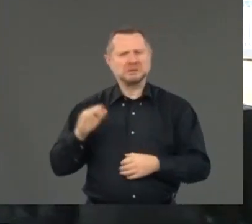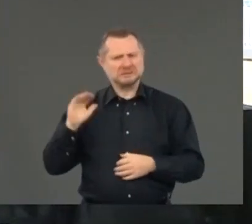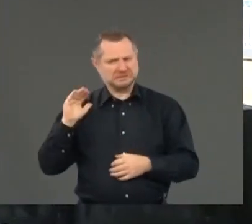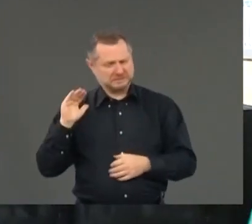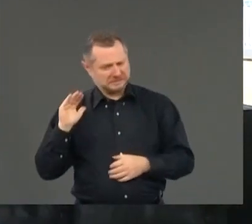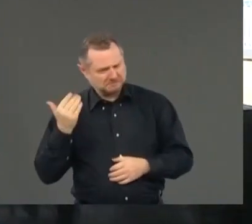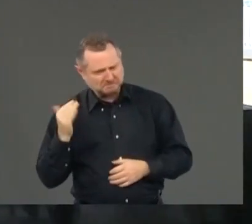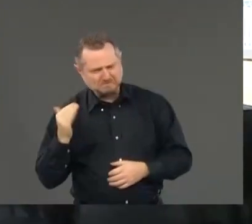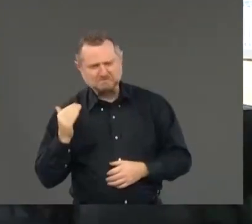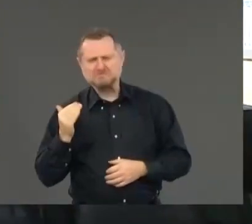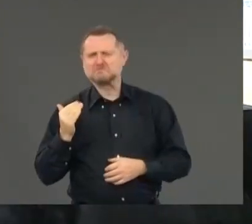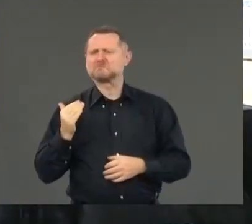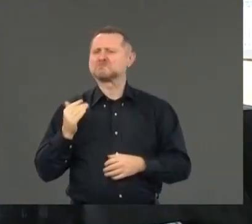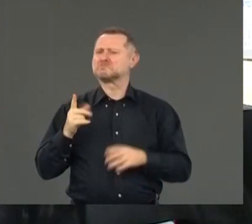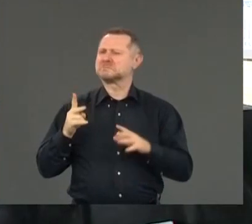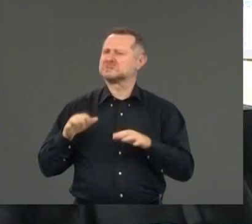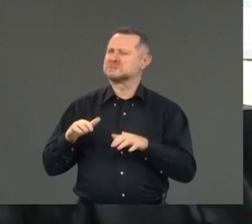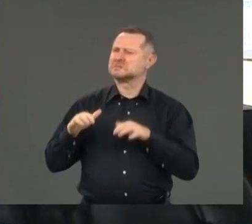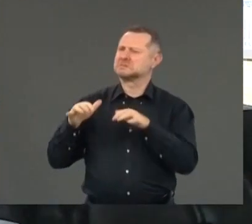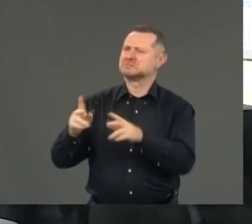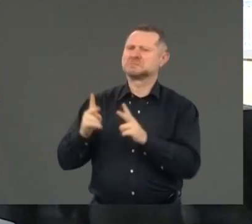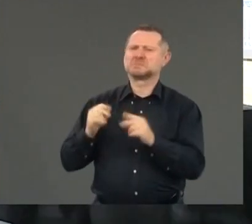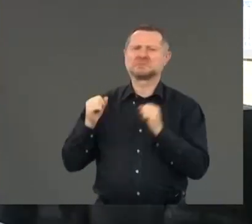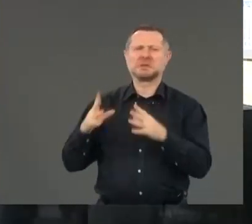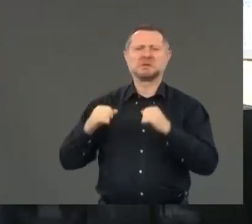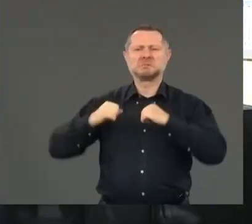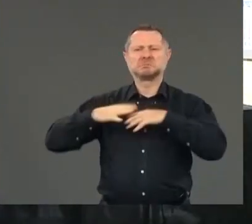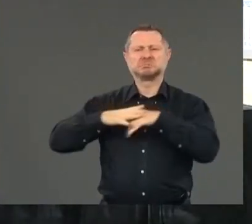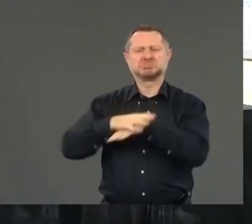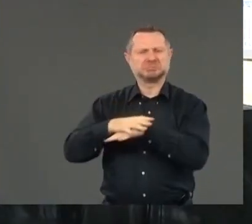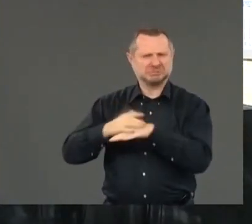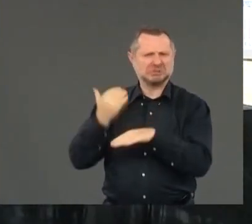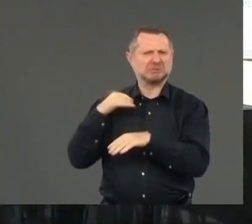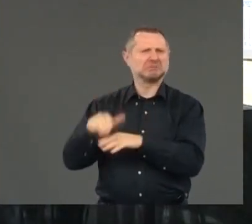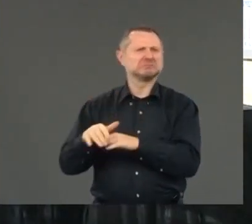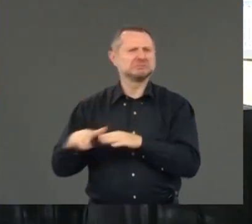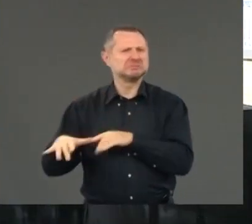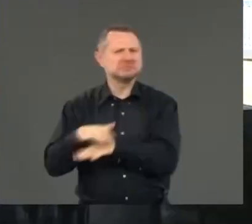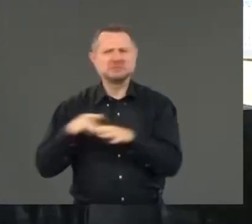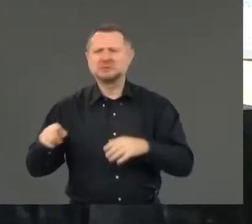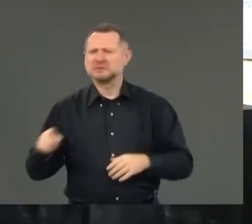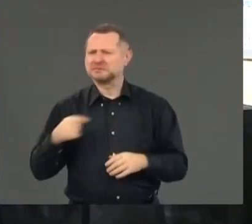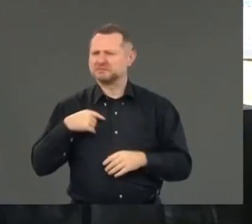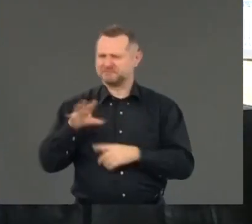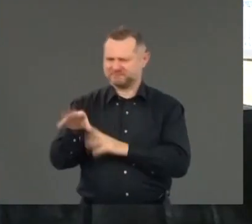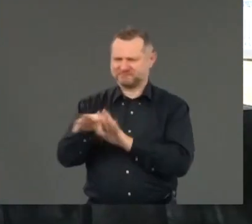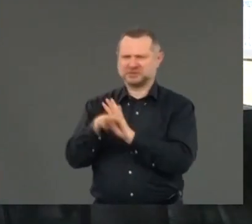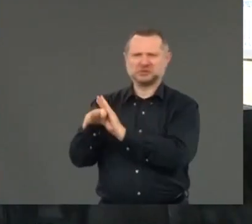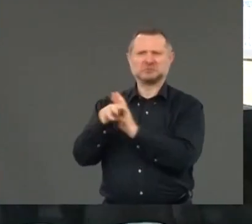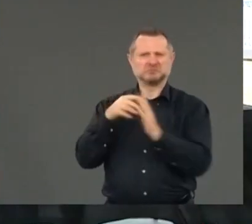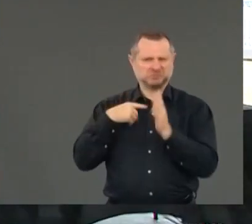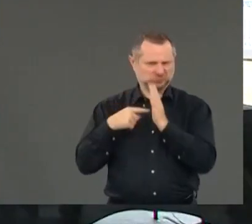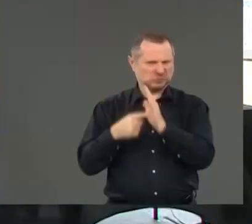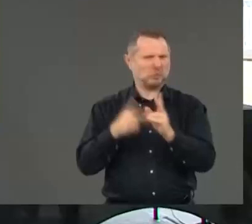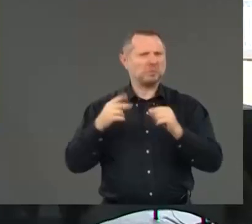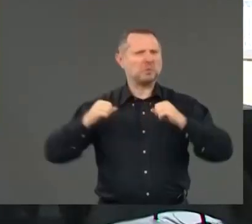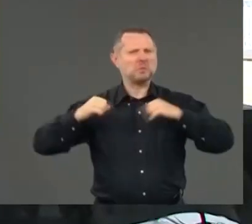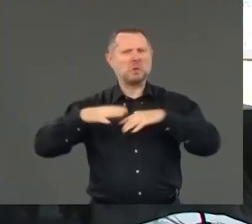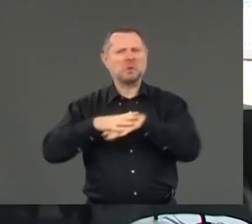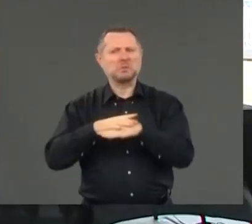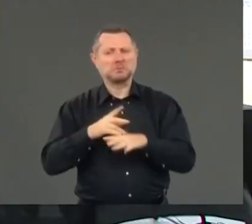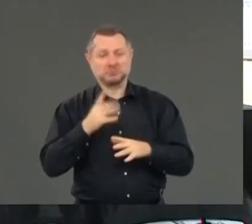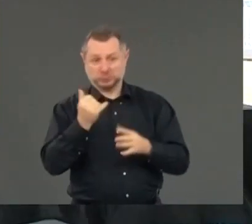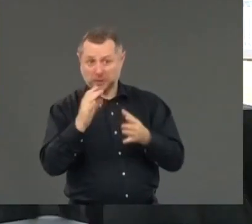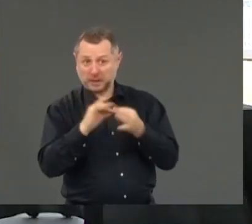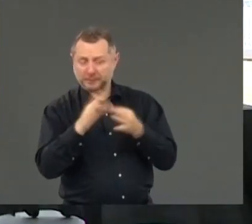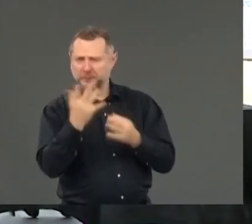was crowded with a lot of patrons on Friday night. Some video showing them without masks. Any thoughts?